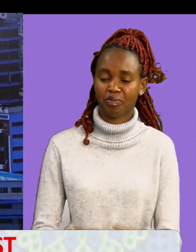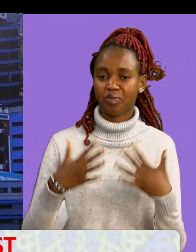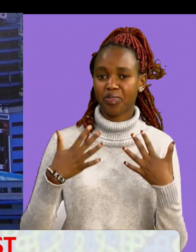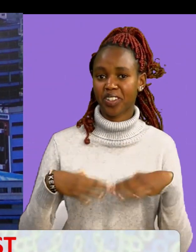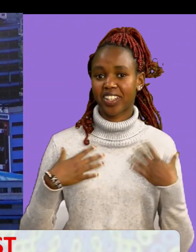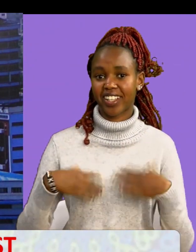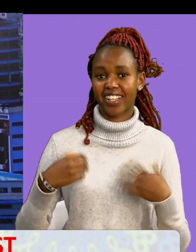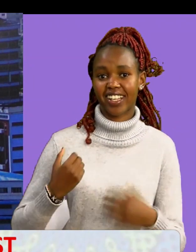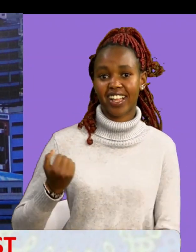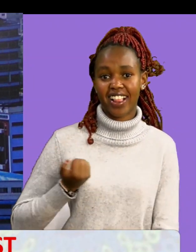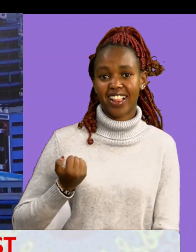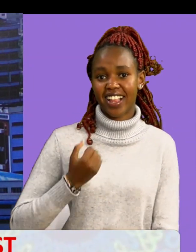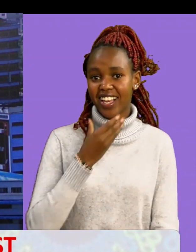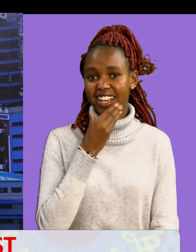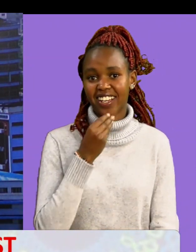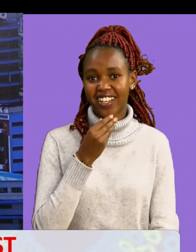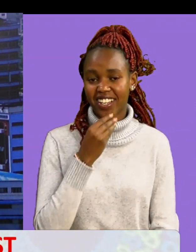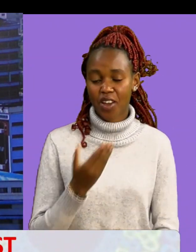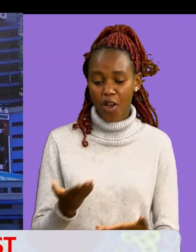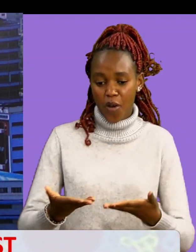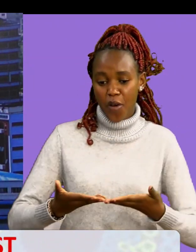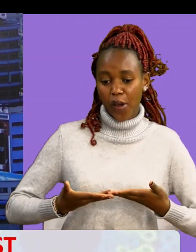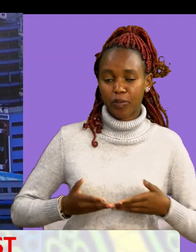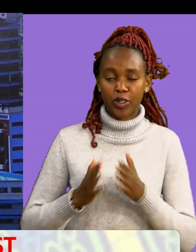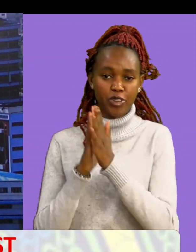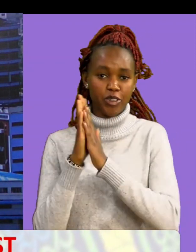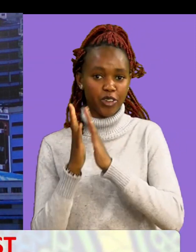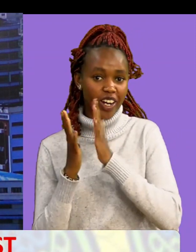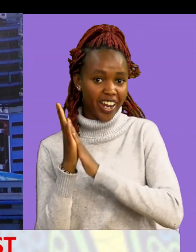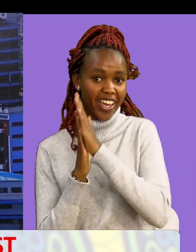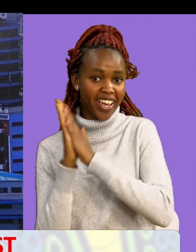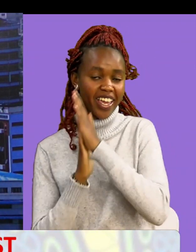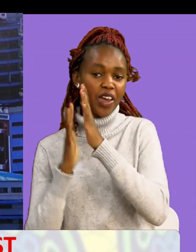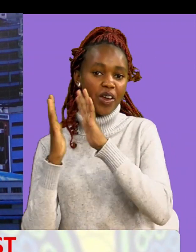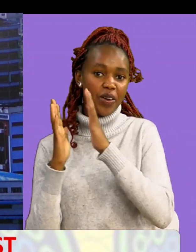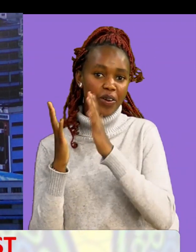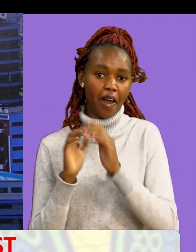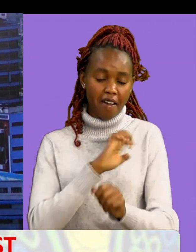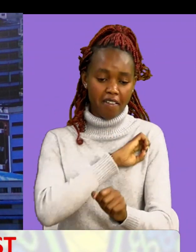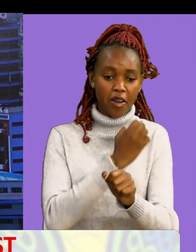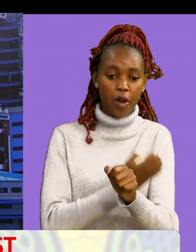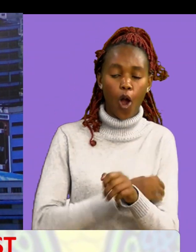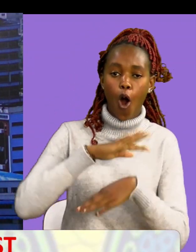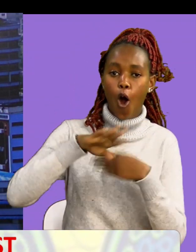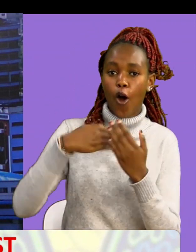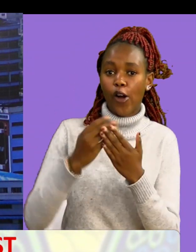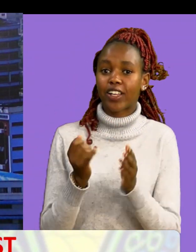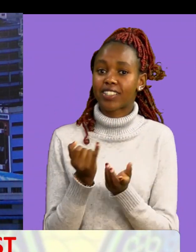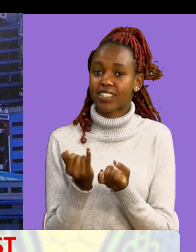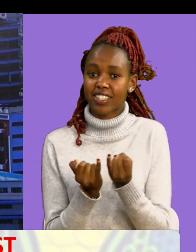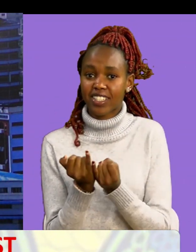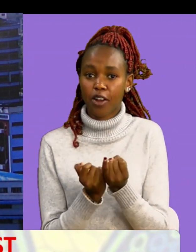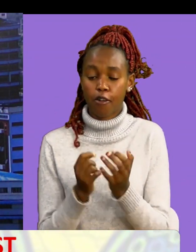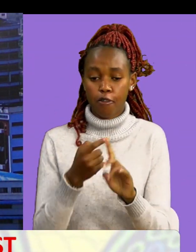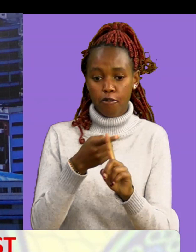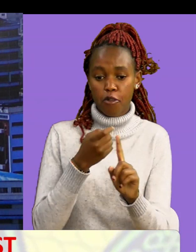Wagwan, ladies and gentlemen. Karibu tena ndani ya Reggae Fest. You know how with vibes tutakuwa nazo each and every Saturday from 10 p.m. till late.